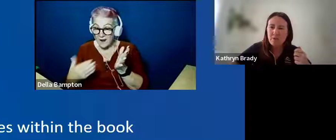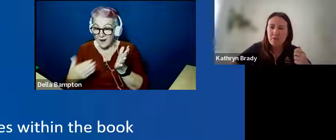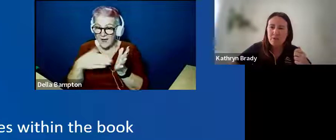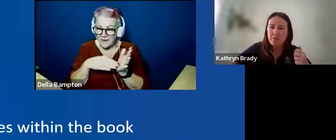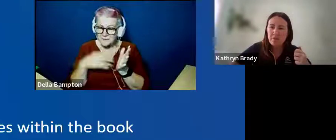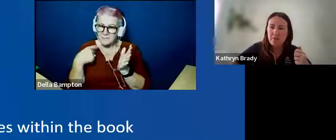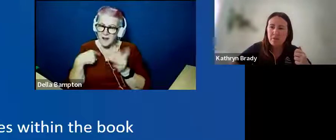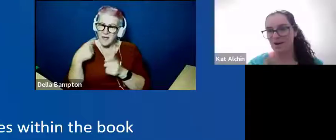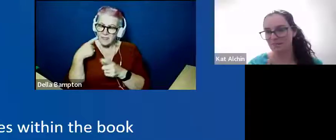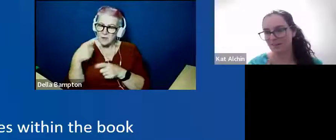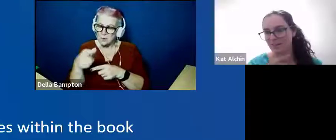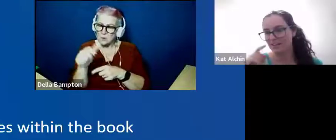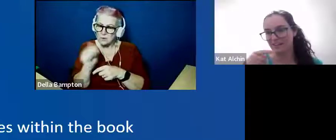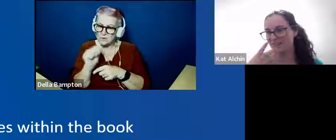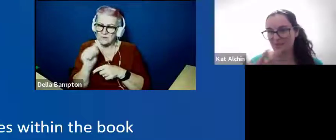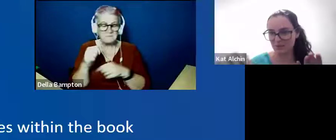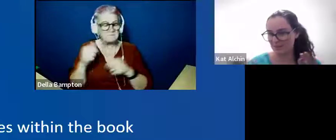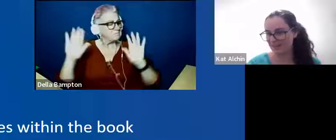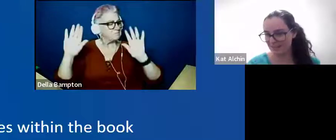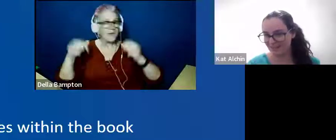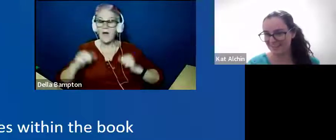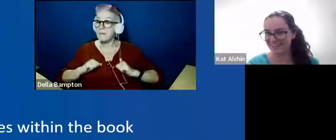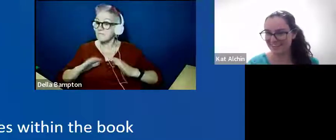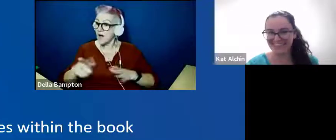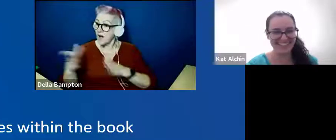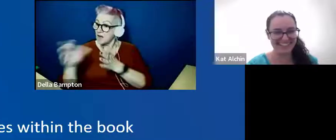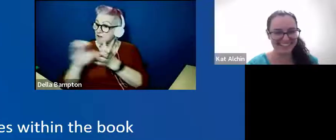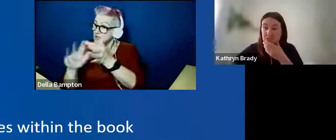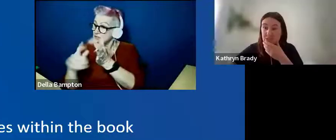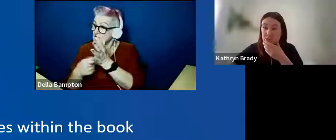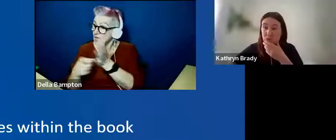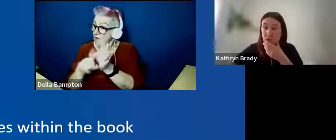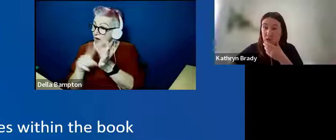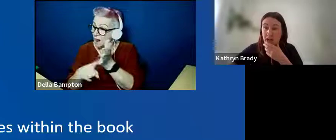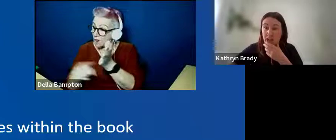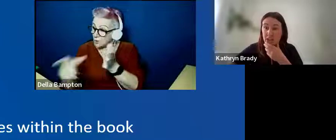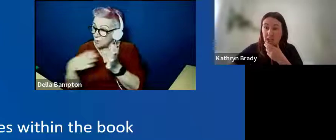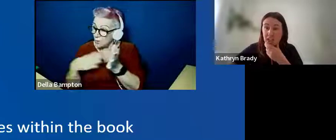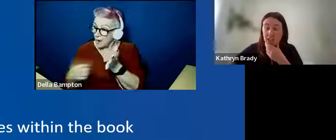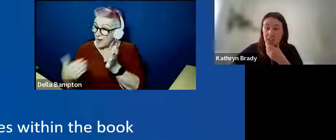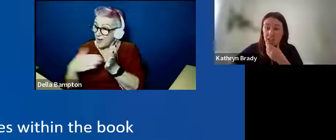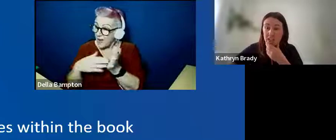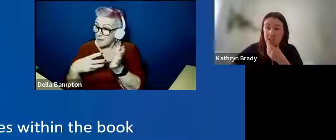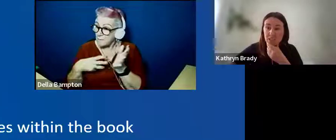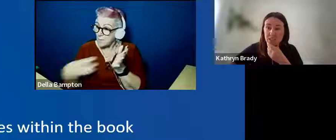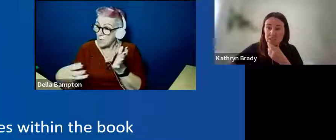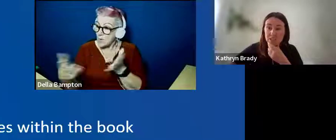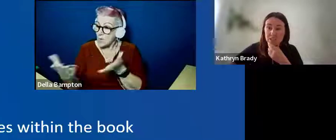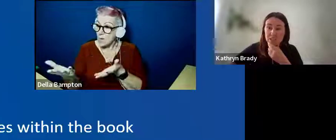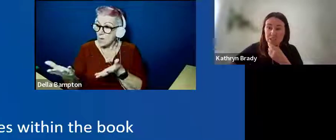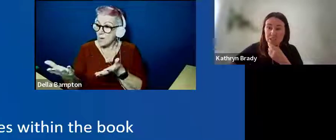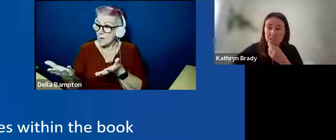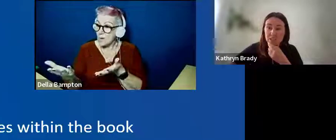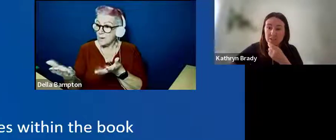before, but I'm fine unless Cheryl wants to add anything there. Yeah, Cheryl, did you want to add anything extra?